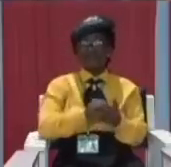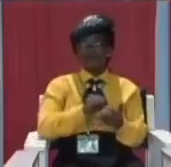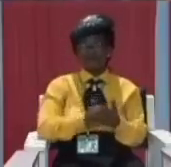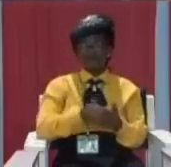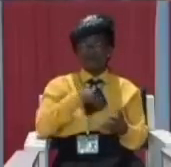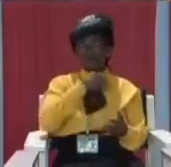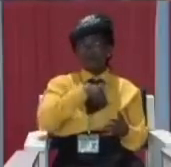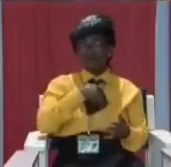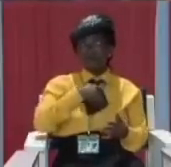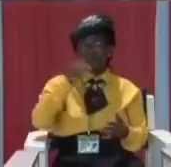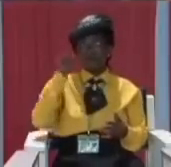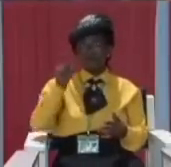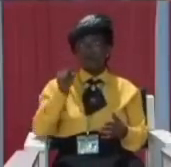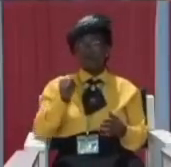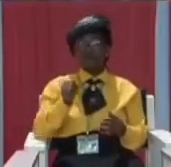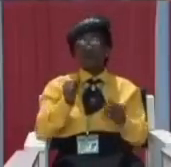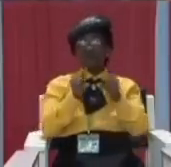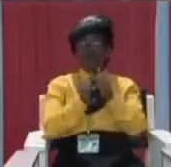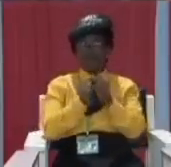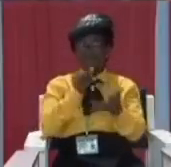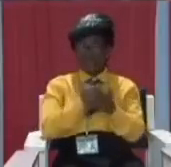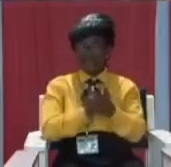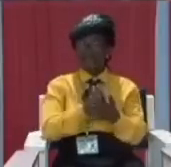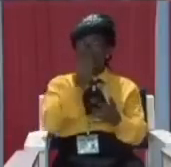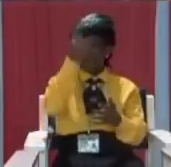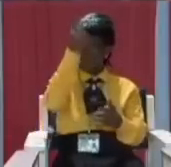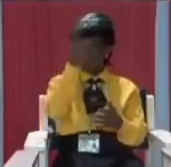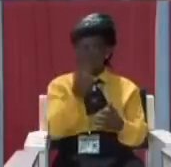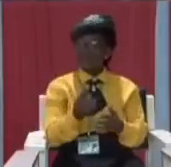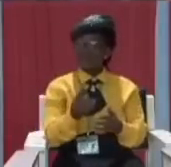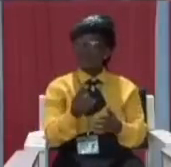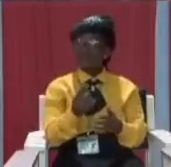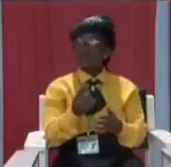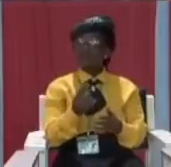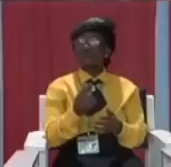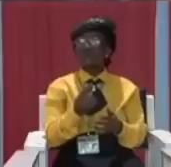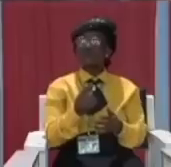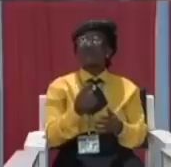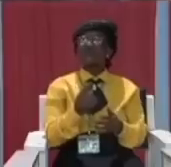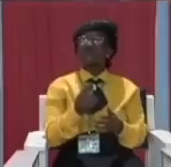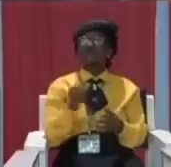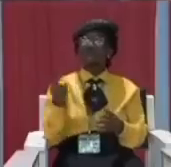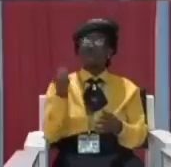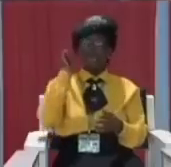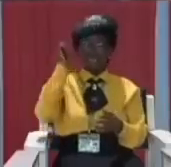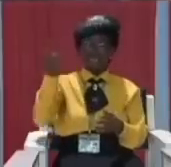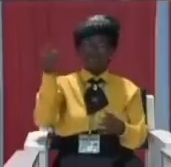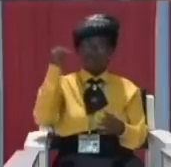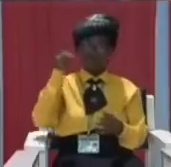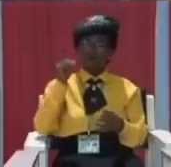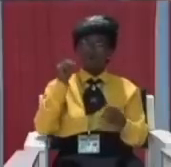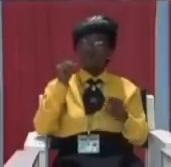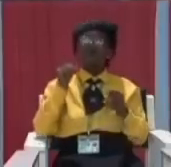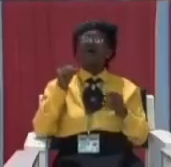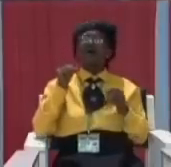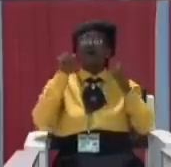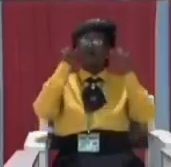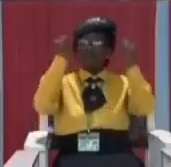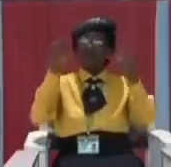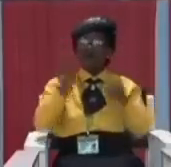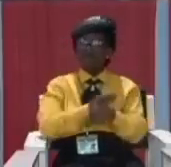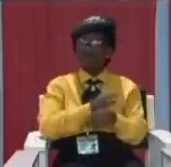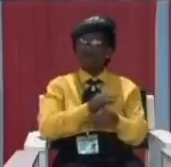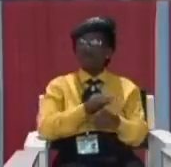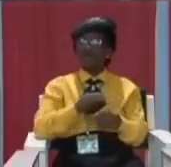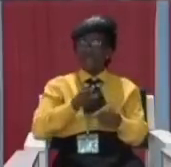With that single dose, it was powerful enough to make the lame